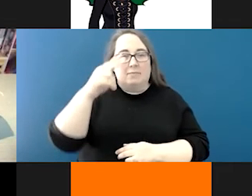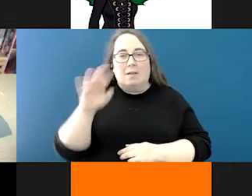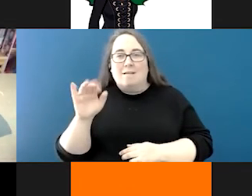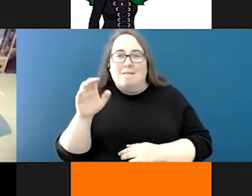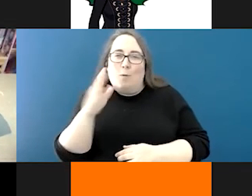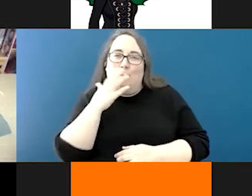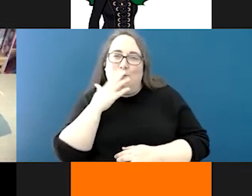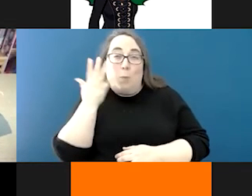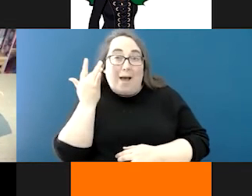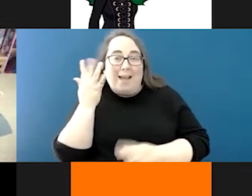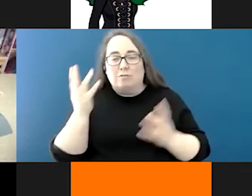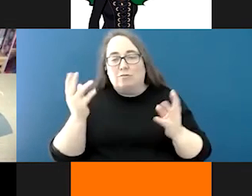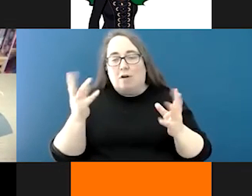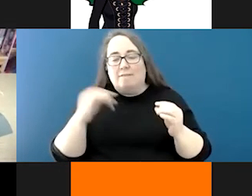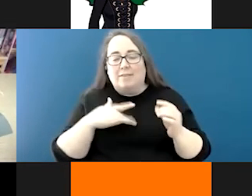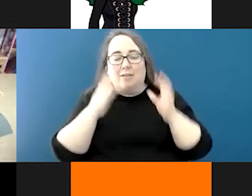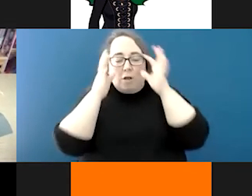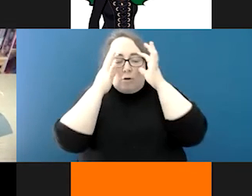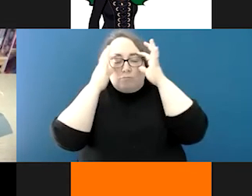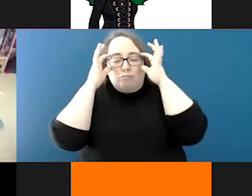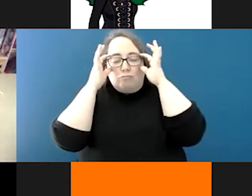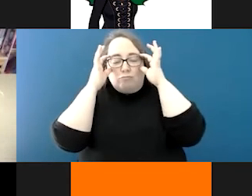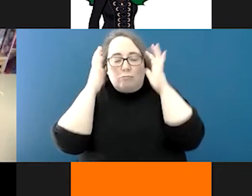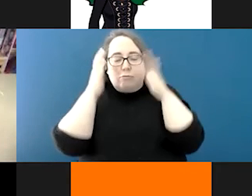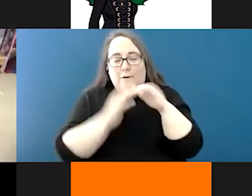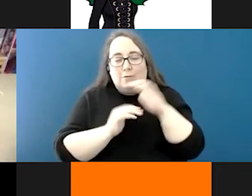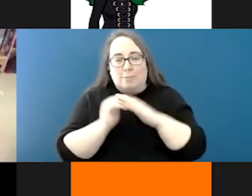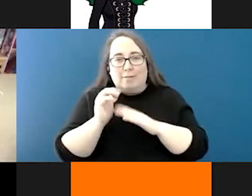soft. So it feels kind of good on your face.